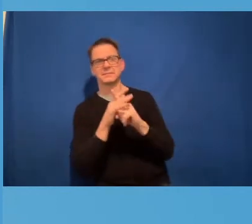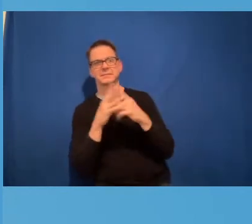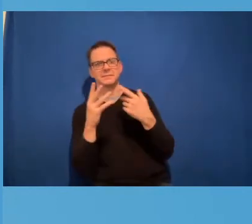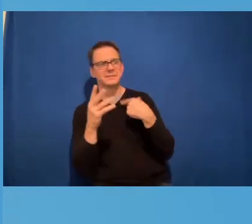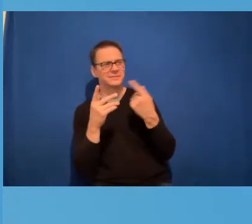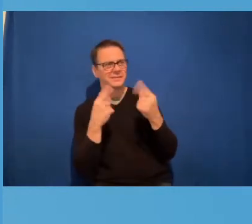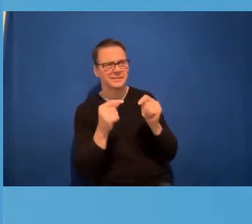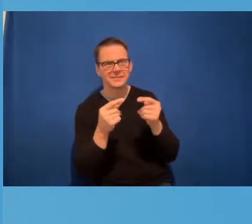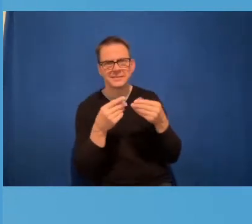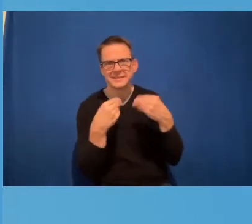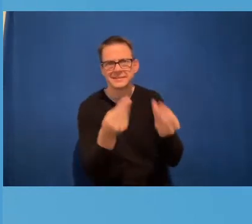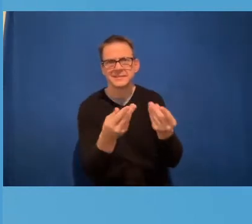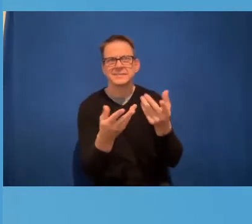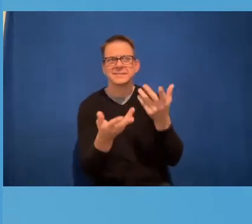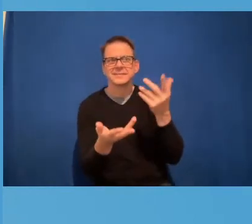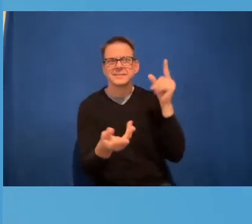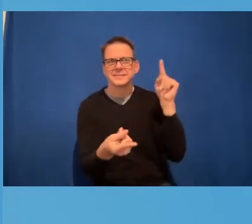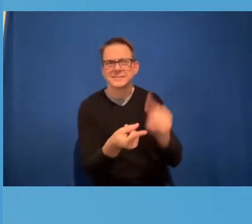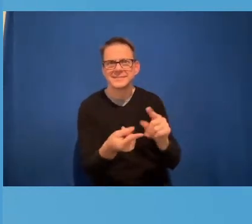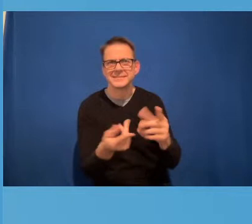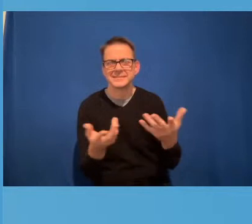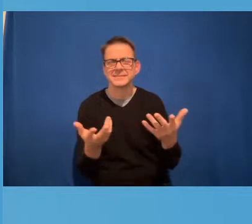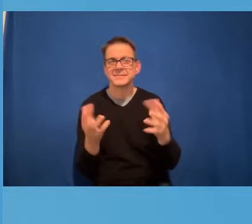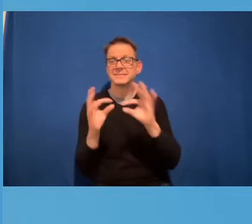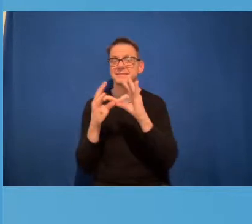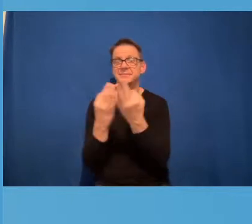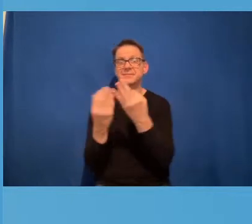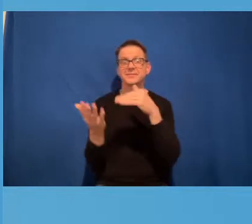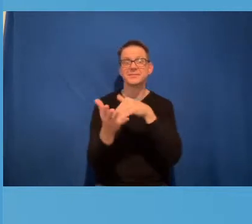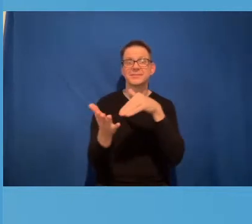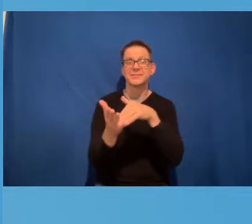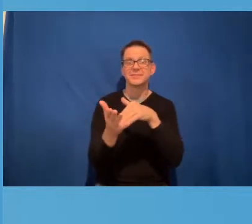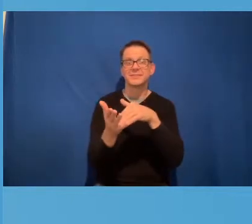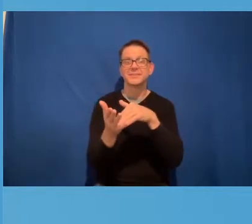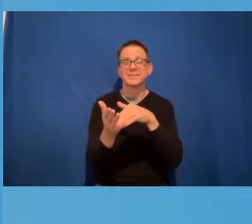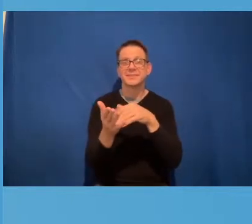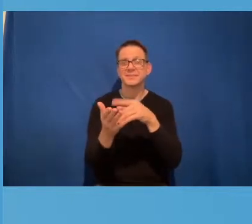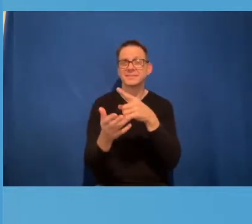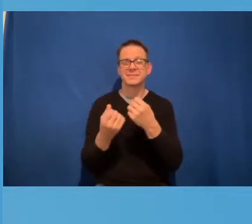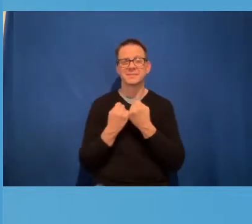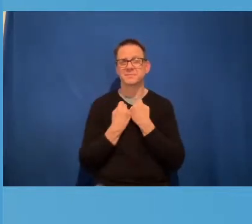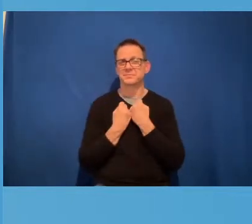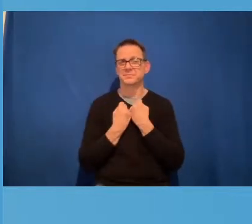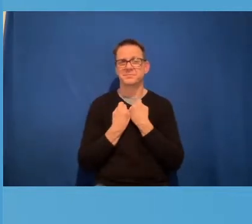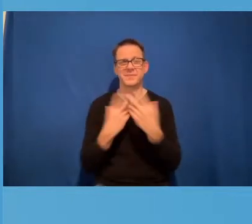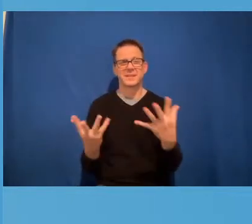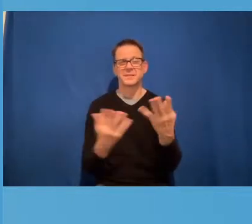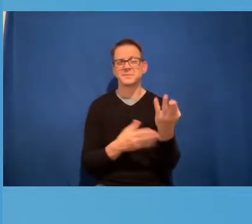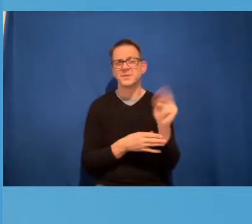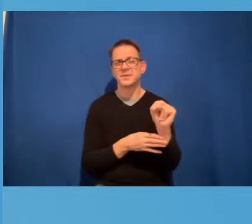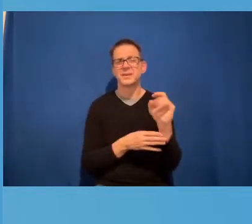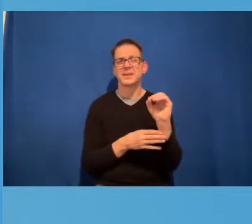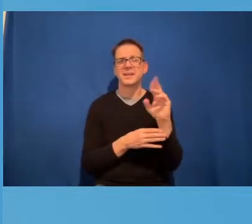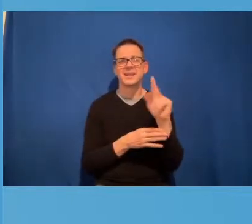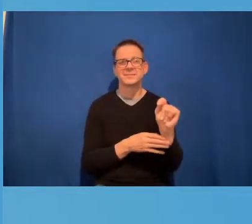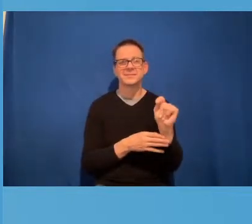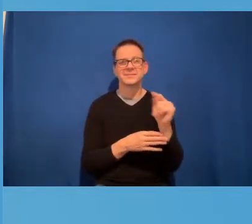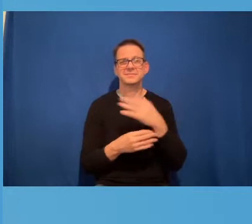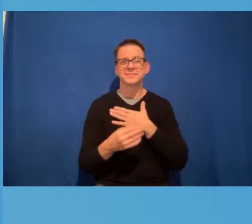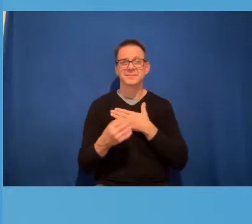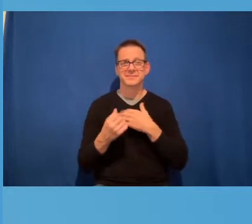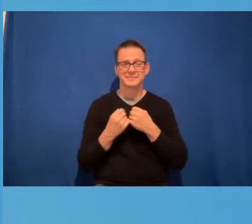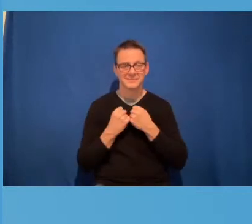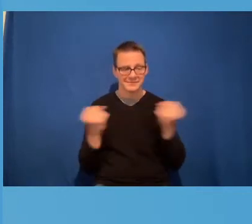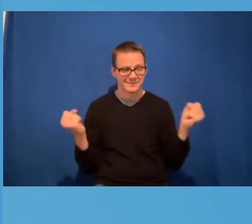physicians are burnt out. I've been very open about my own mental health and my own PTSD. And any counselor would tell me that my job is to take some